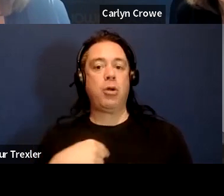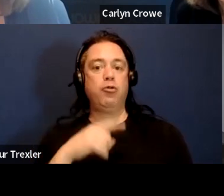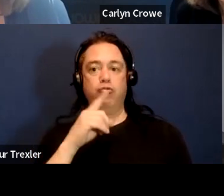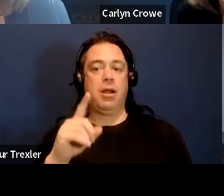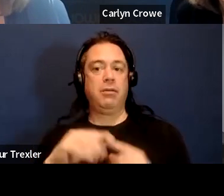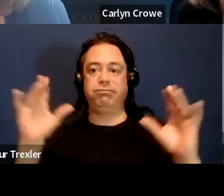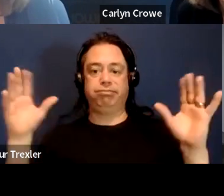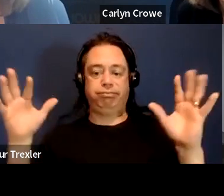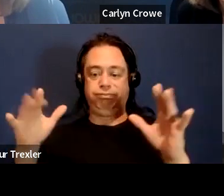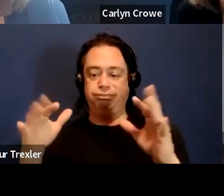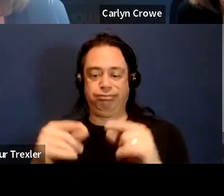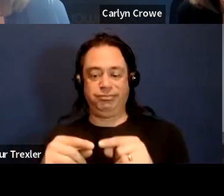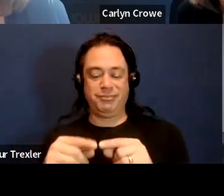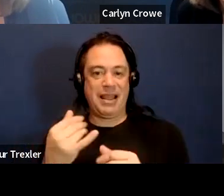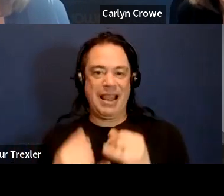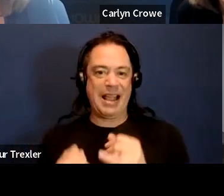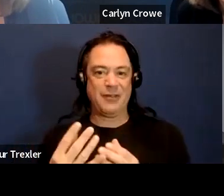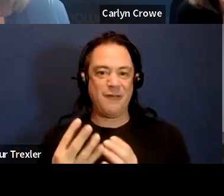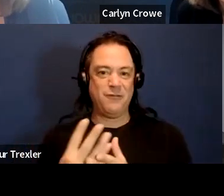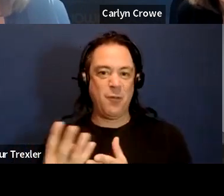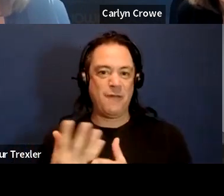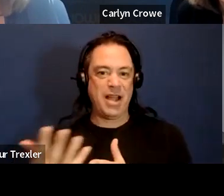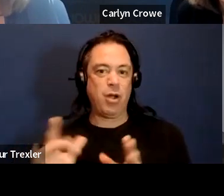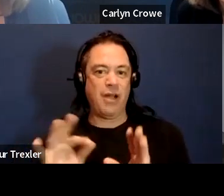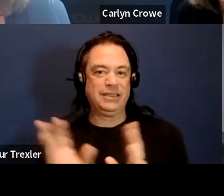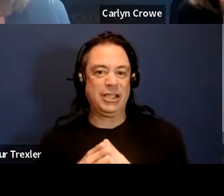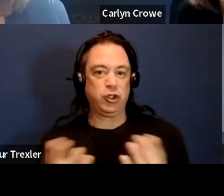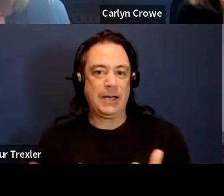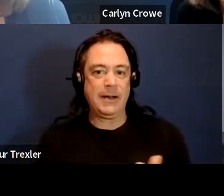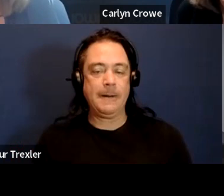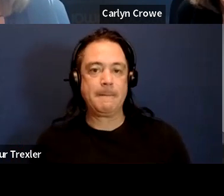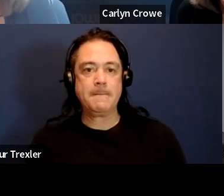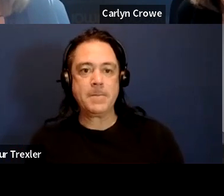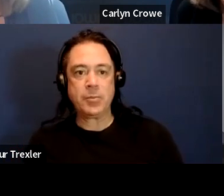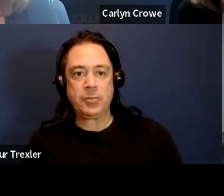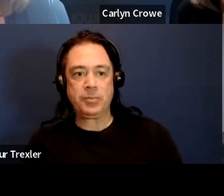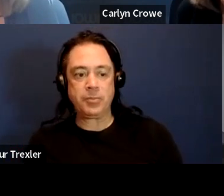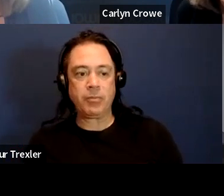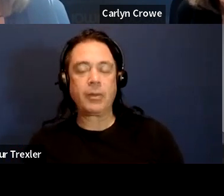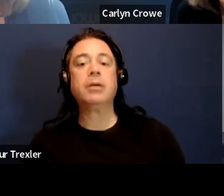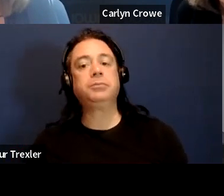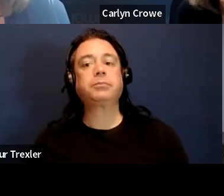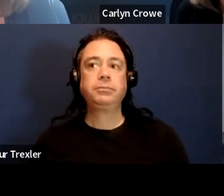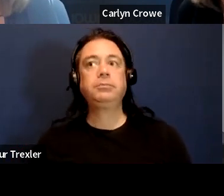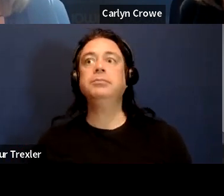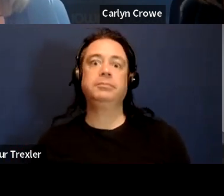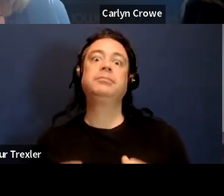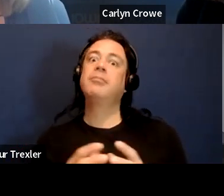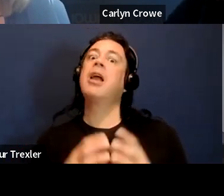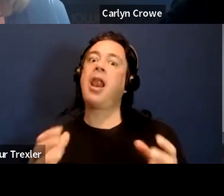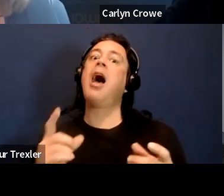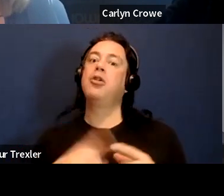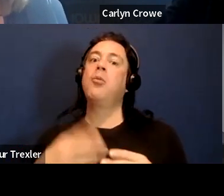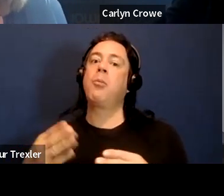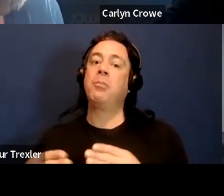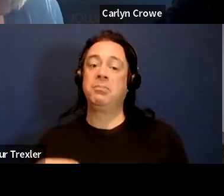down to the last 4 or 5 weeks of session here. So there's a lot to get done. I put up this